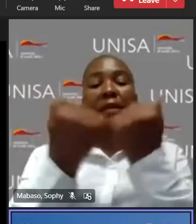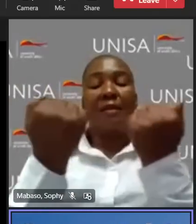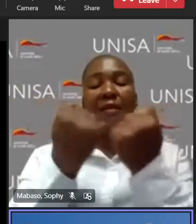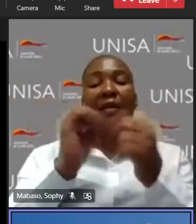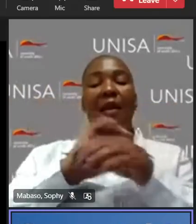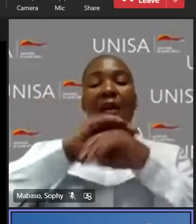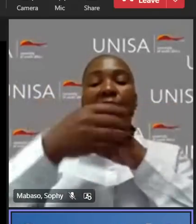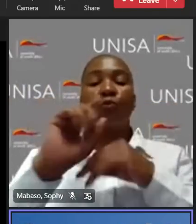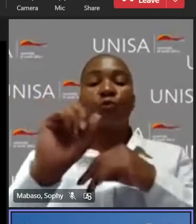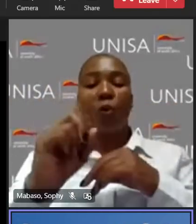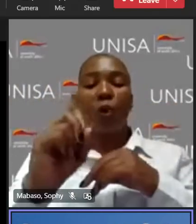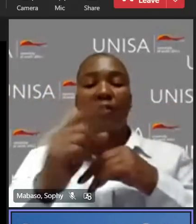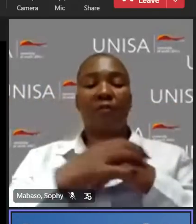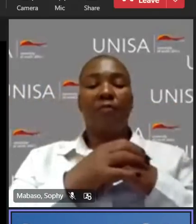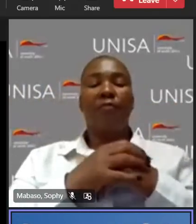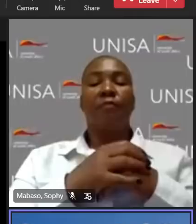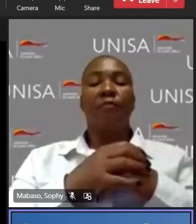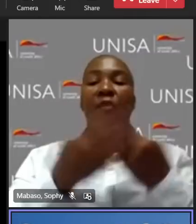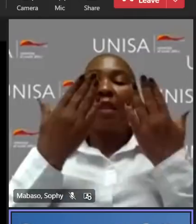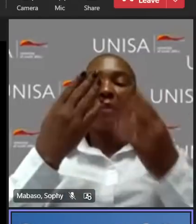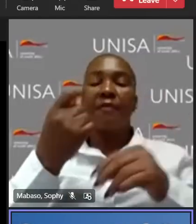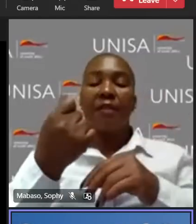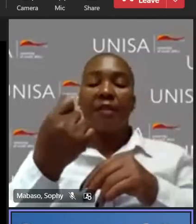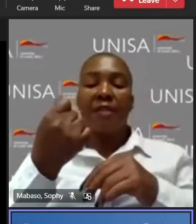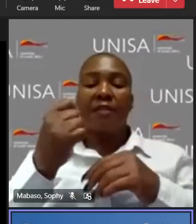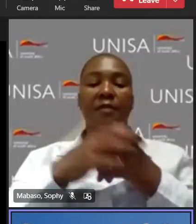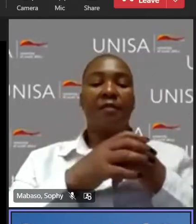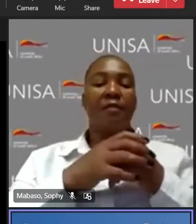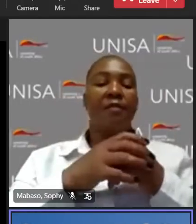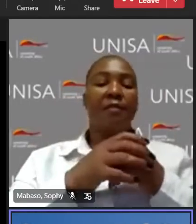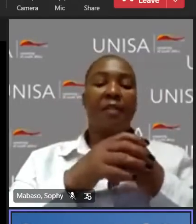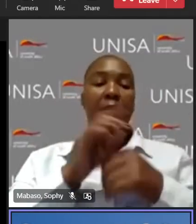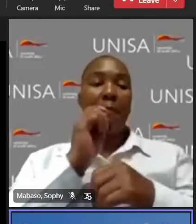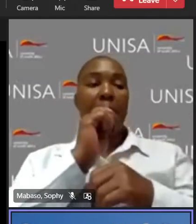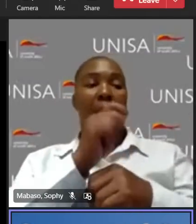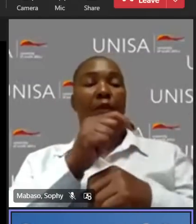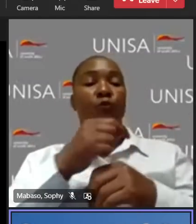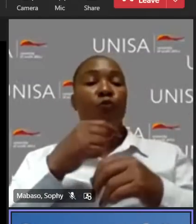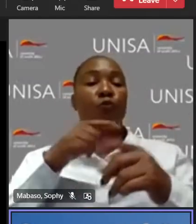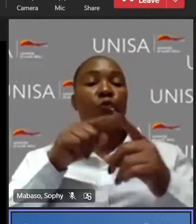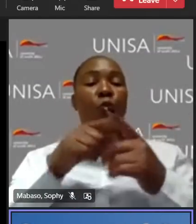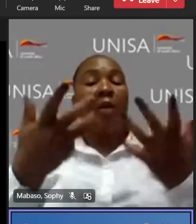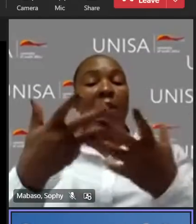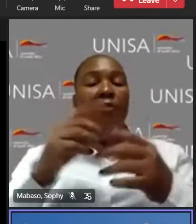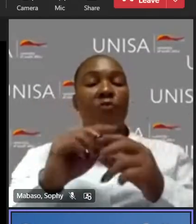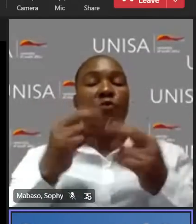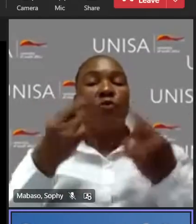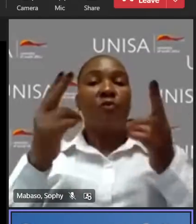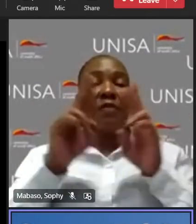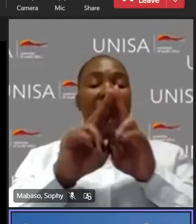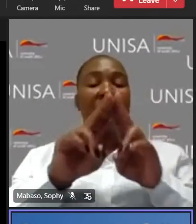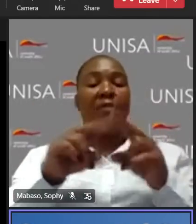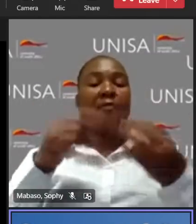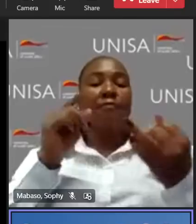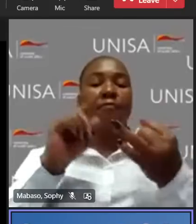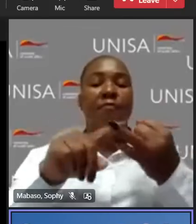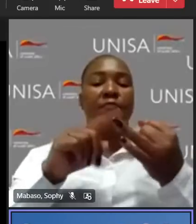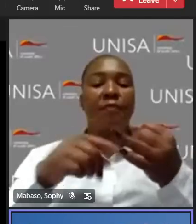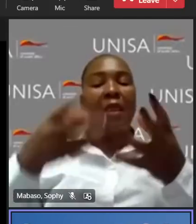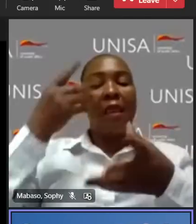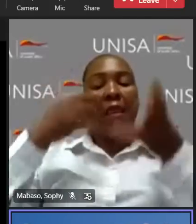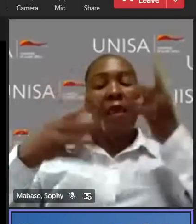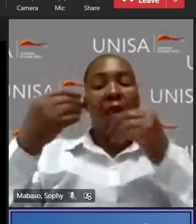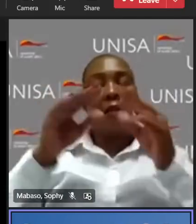covers the tuition fees, which is payable to the institution. There is also a learning